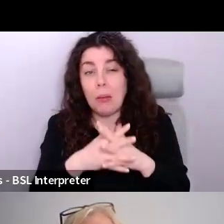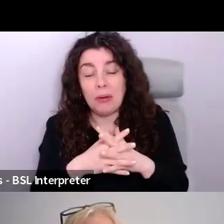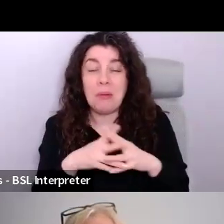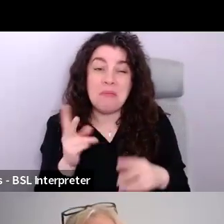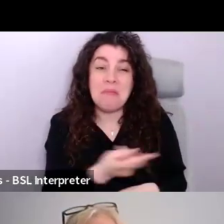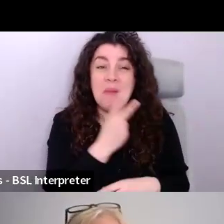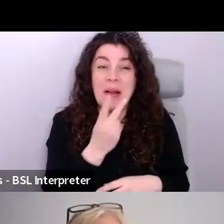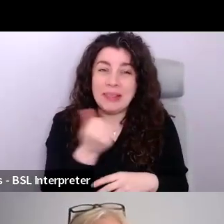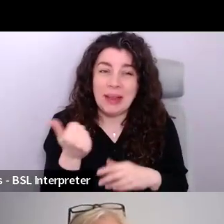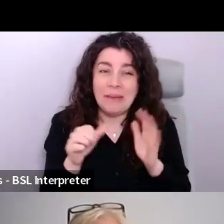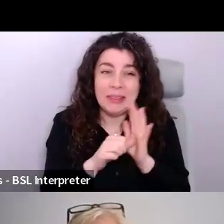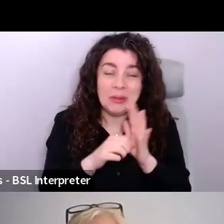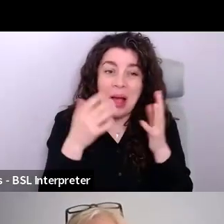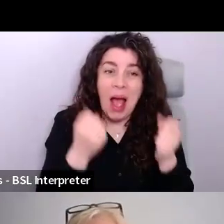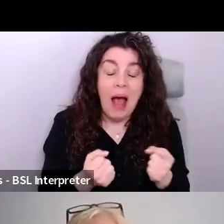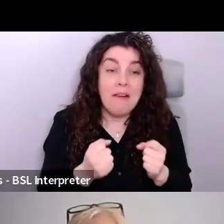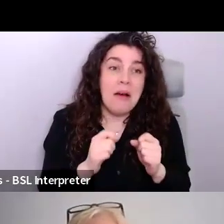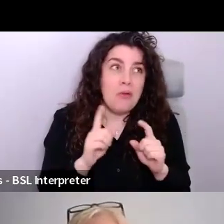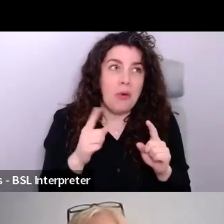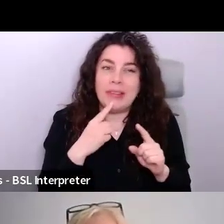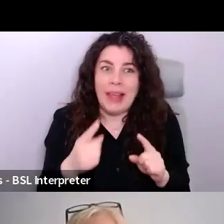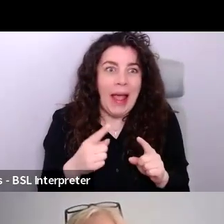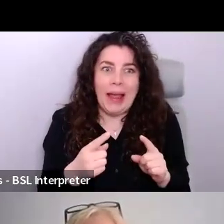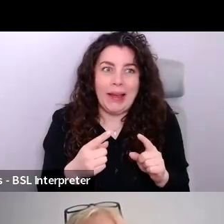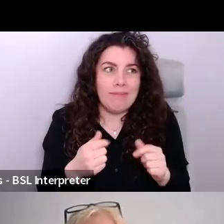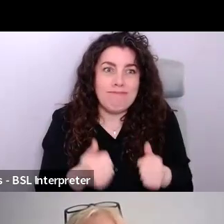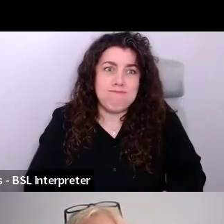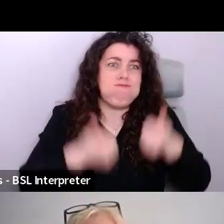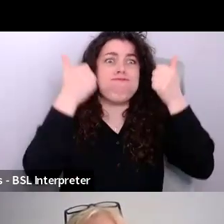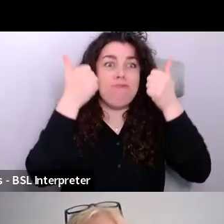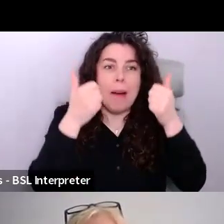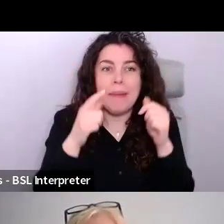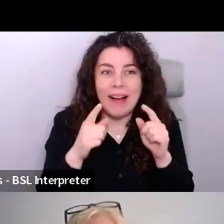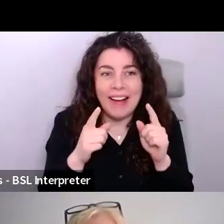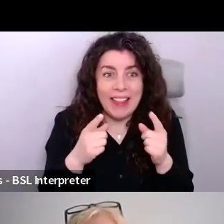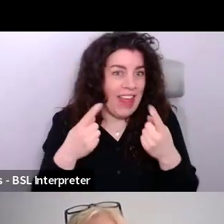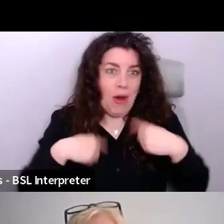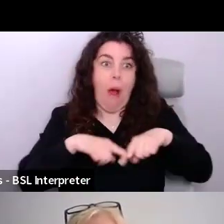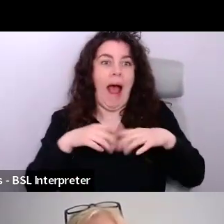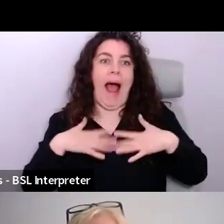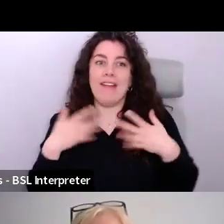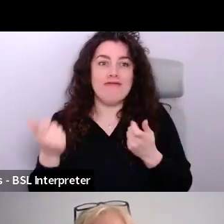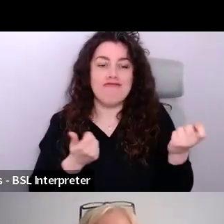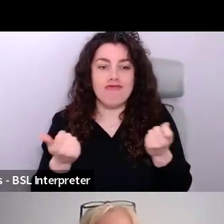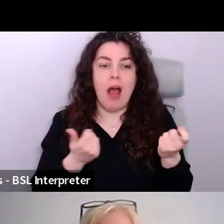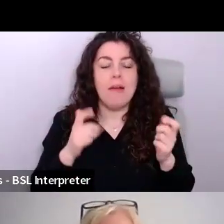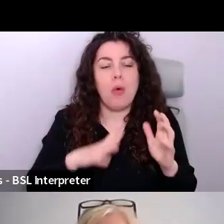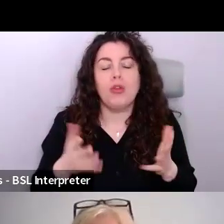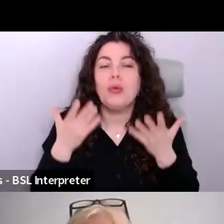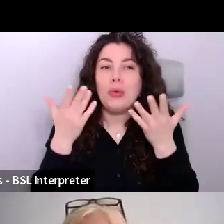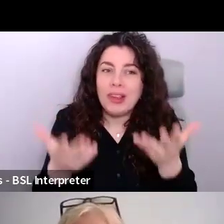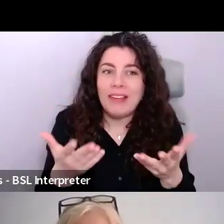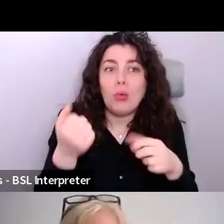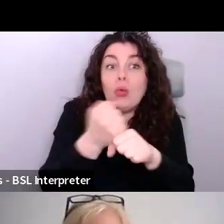government. We're not saying that they're like amazing systems. We're just trying to give people the tools to kind of navigate them as best as they